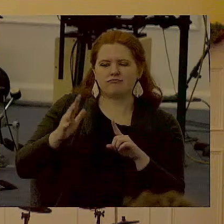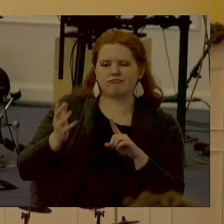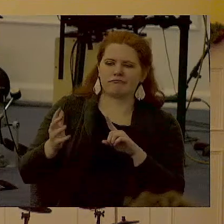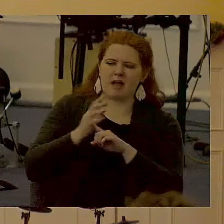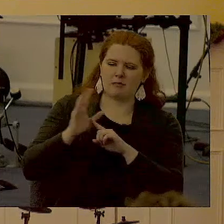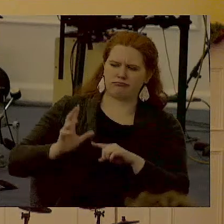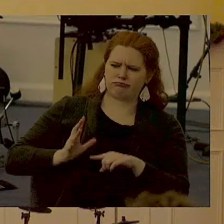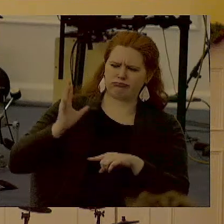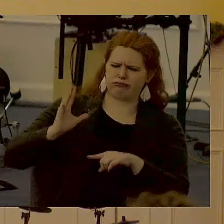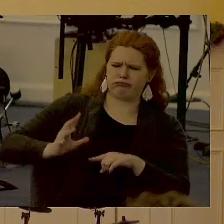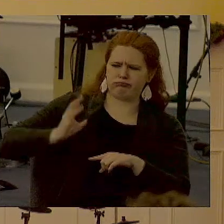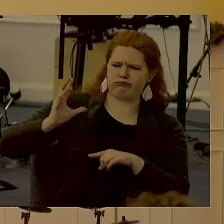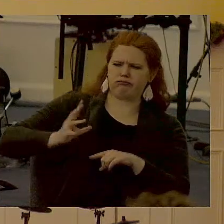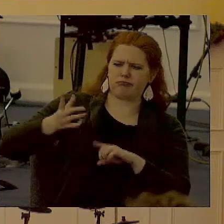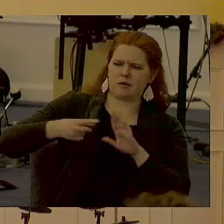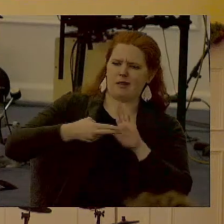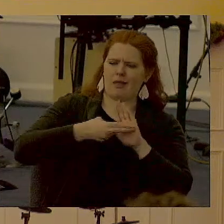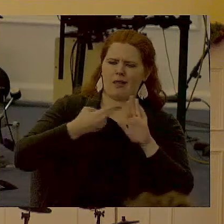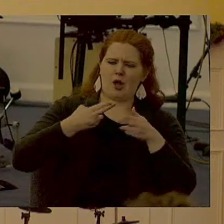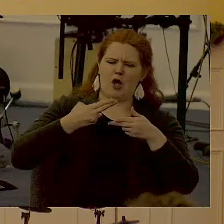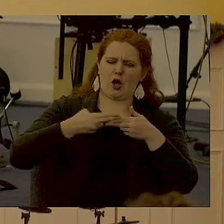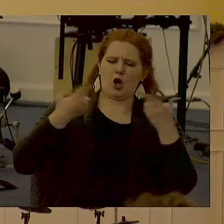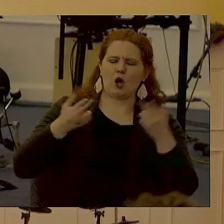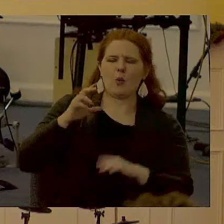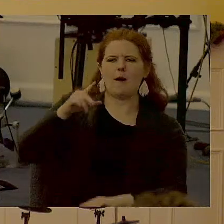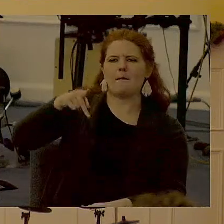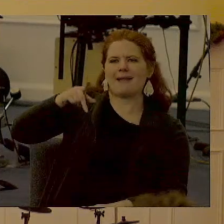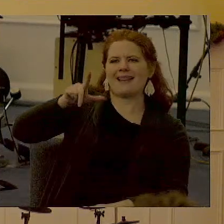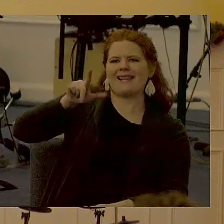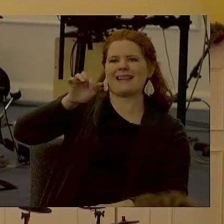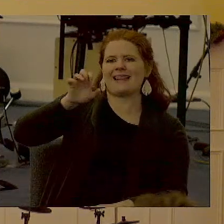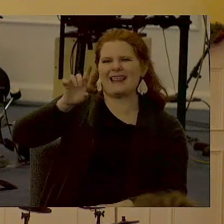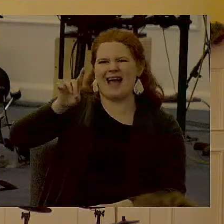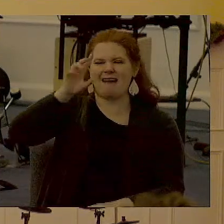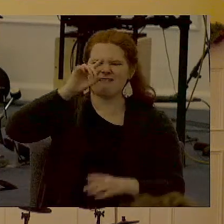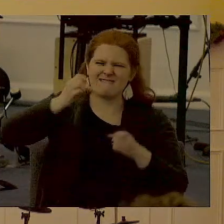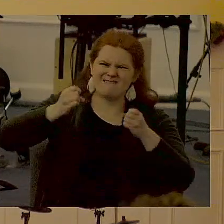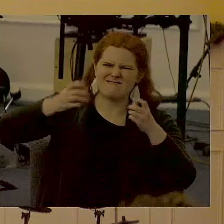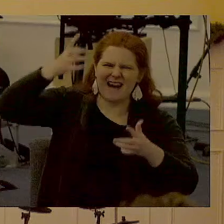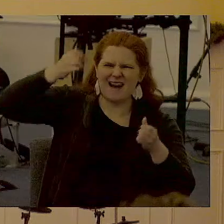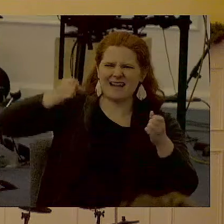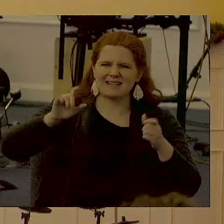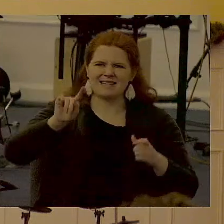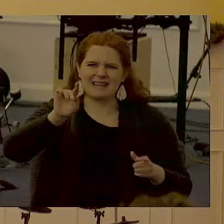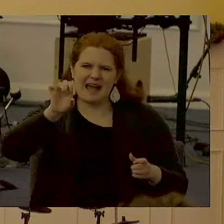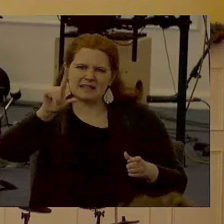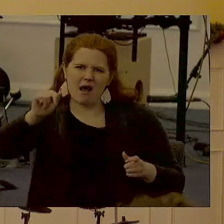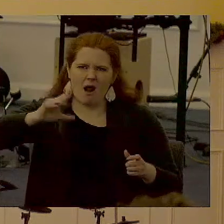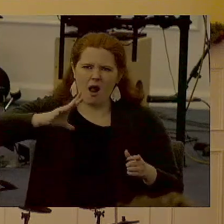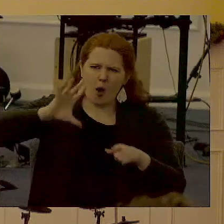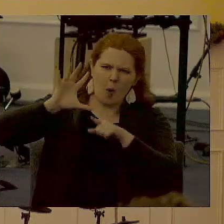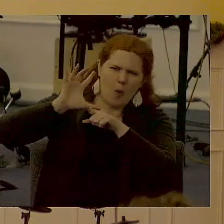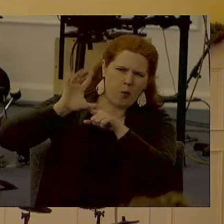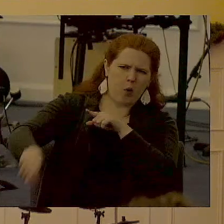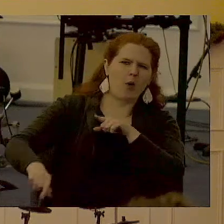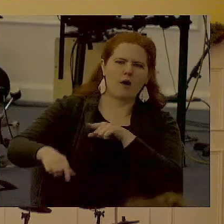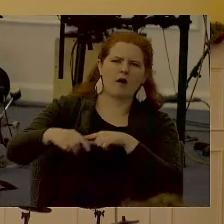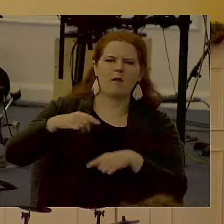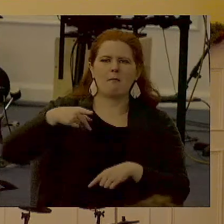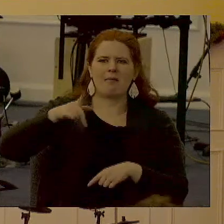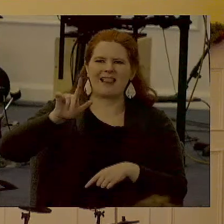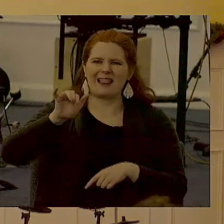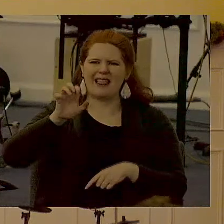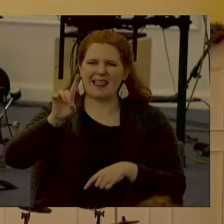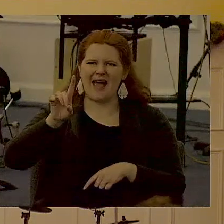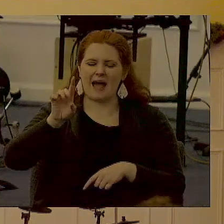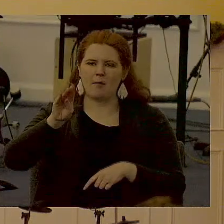top-of-the-line model they call Plaid. And that the fastest version of the Tesla, it can go into what they call Plaid mode, which